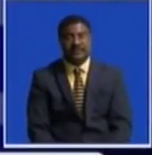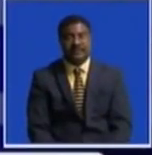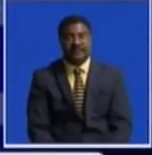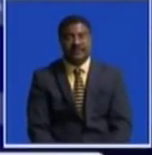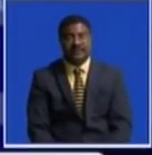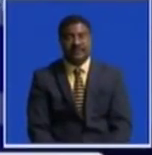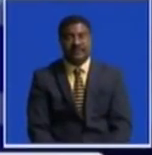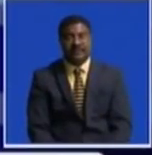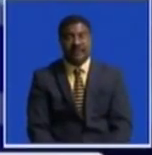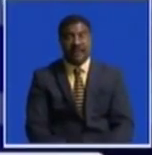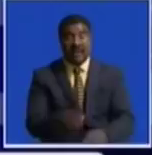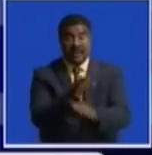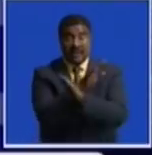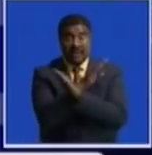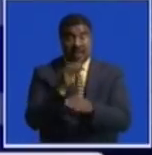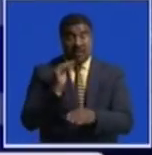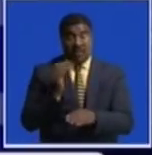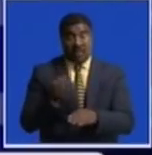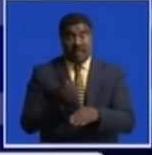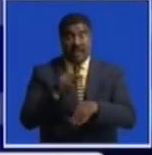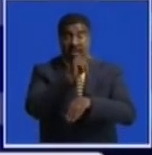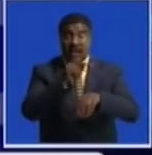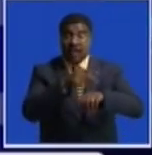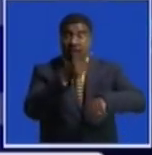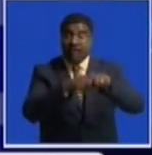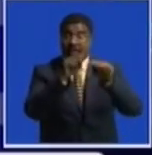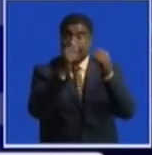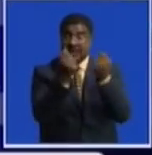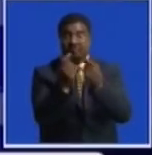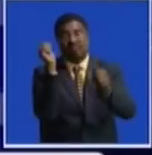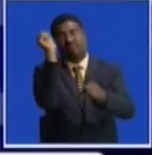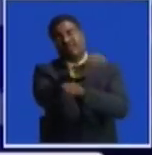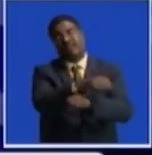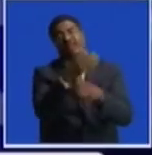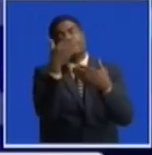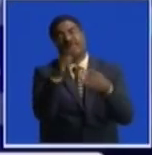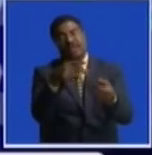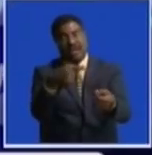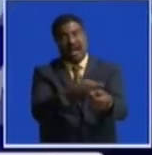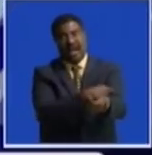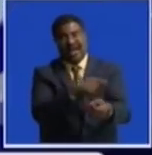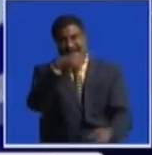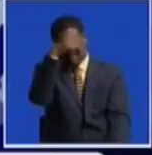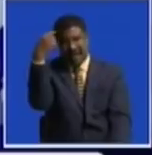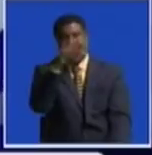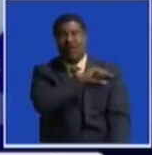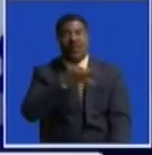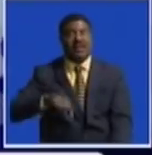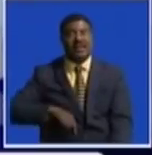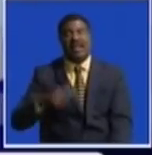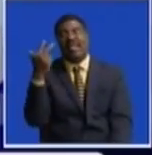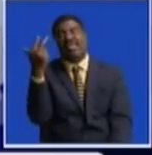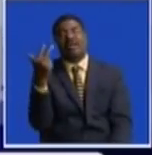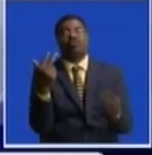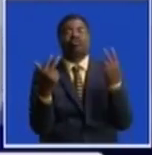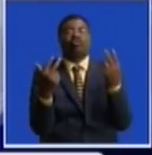The Zambia women national football team has beaten the Black Queens of Ghana by 3-2 in an international friendly game